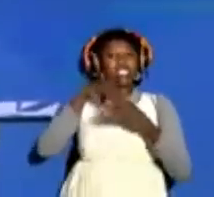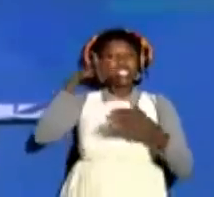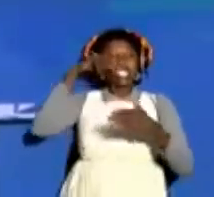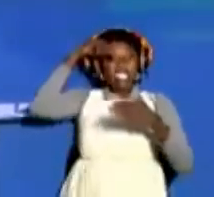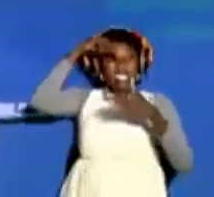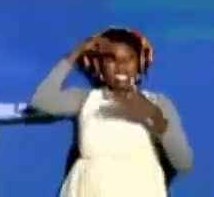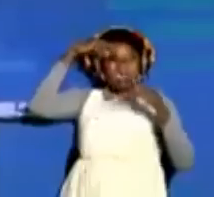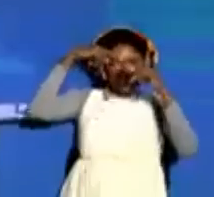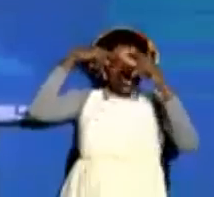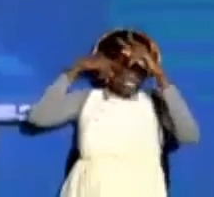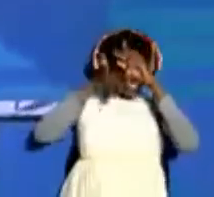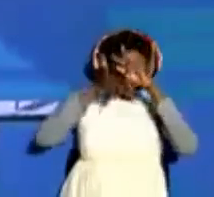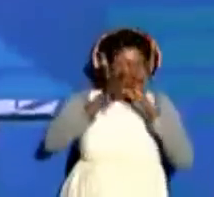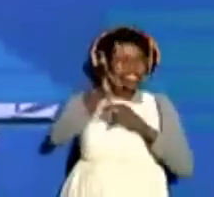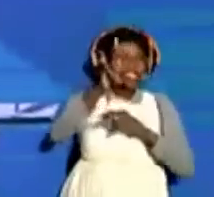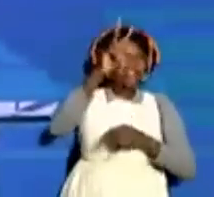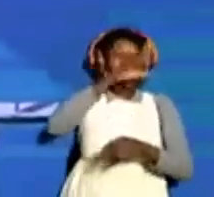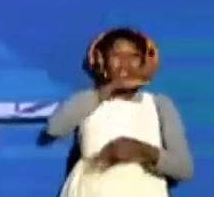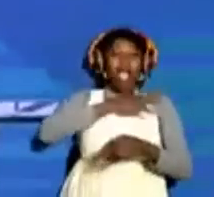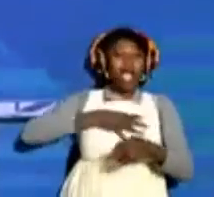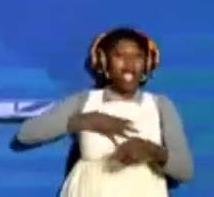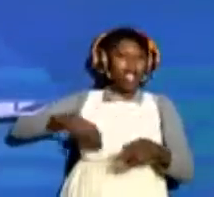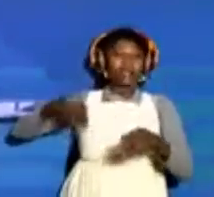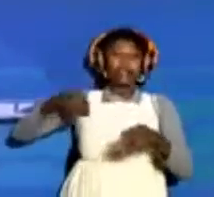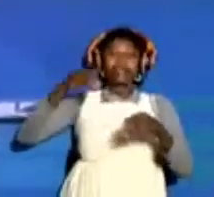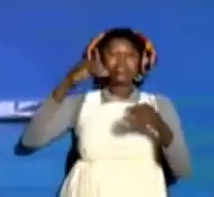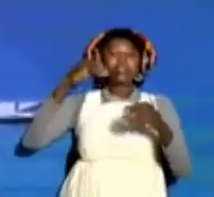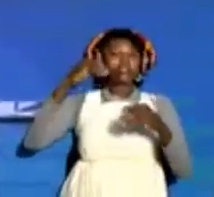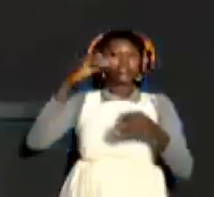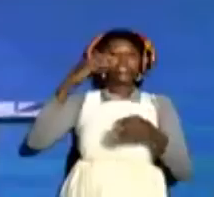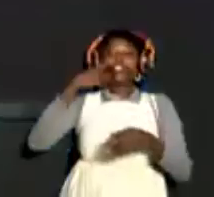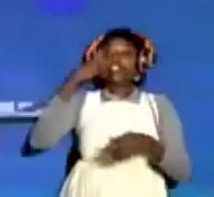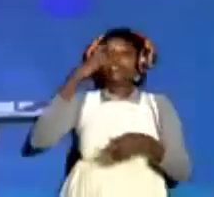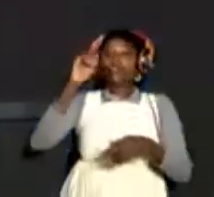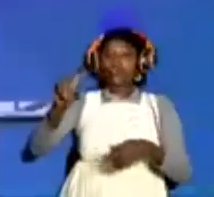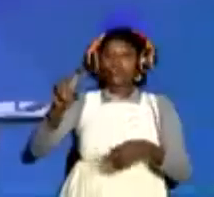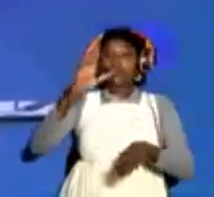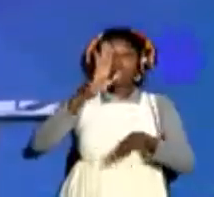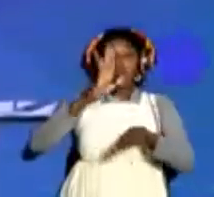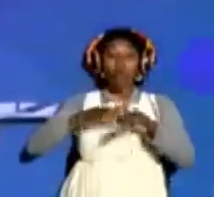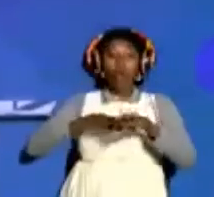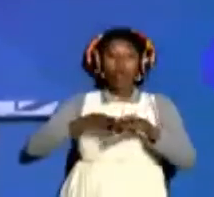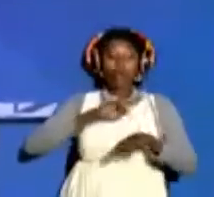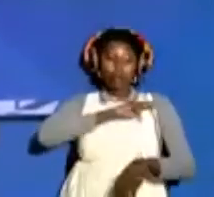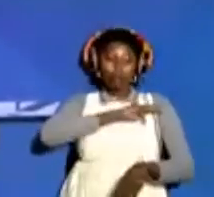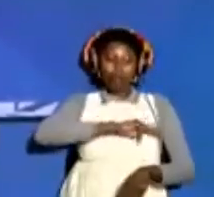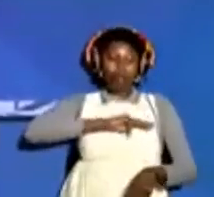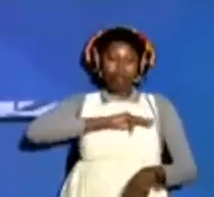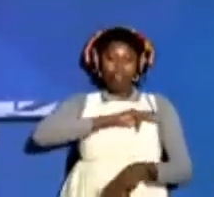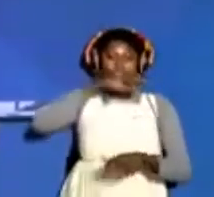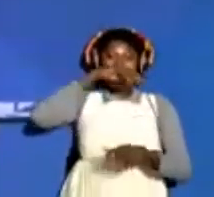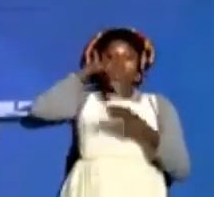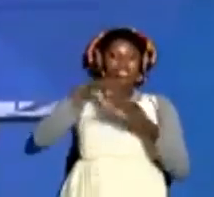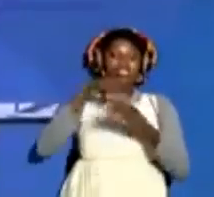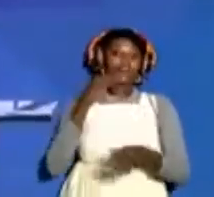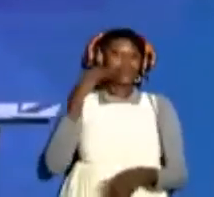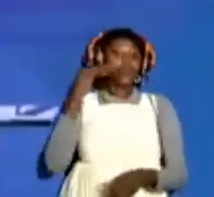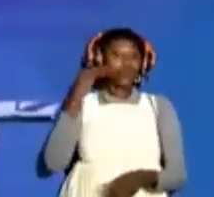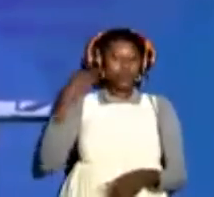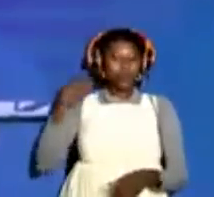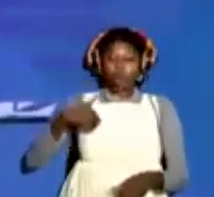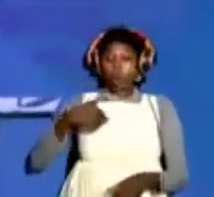incisive instruction about morality and integrity in the home. We can't make our